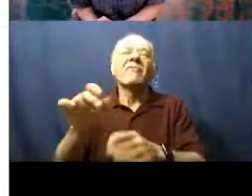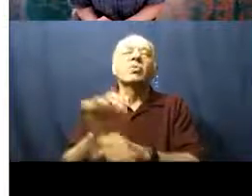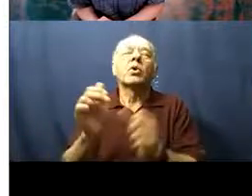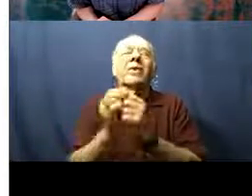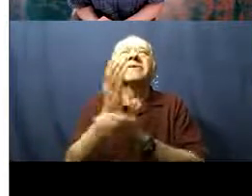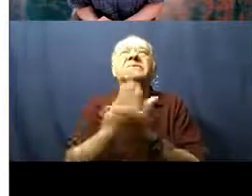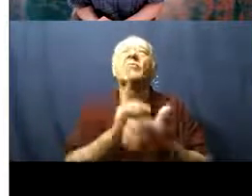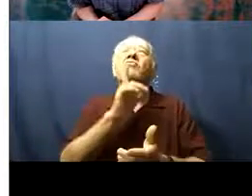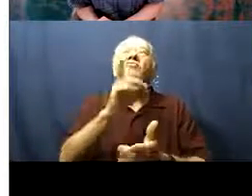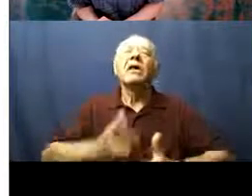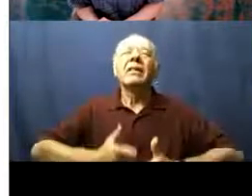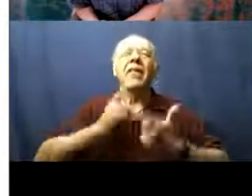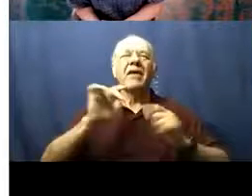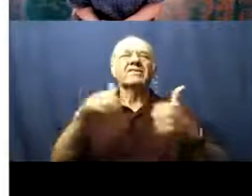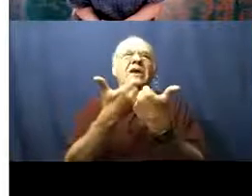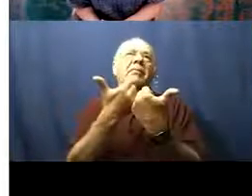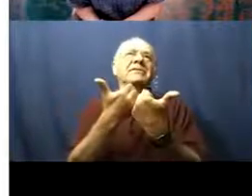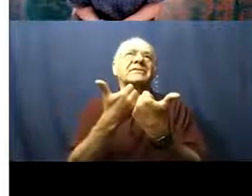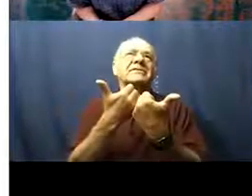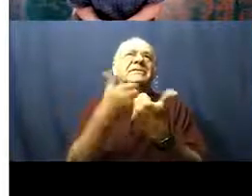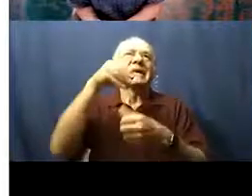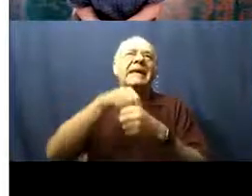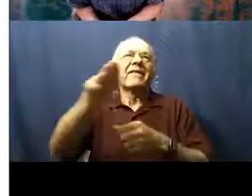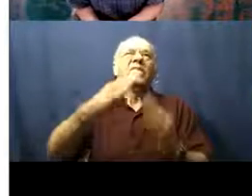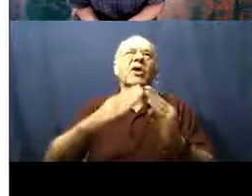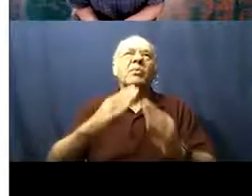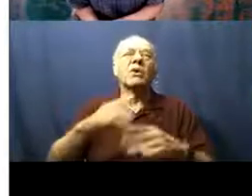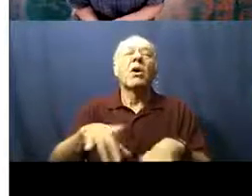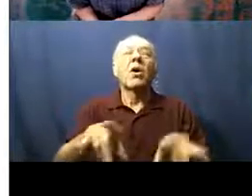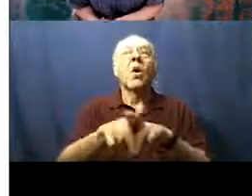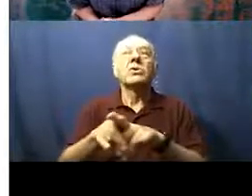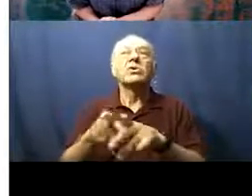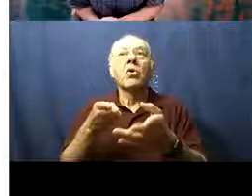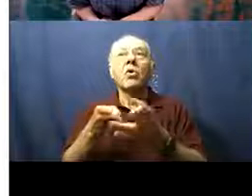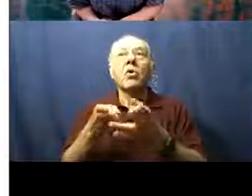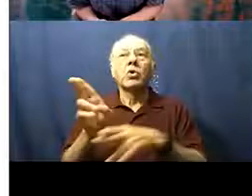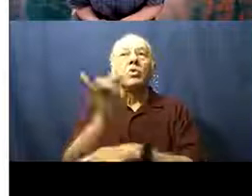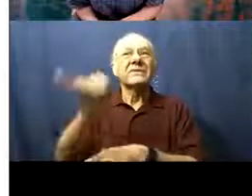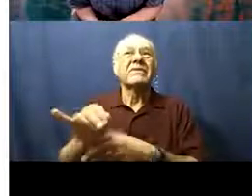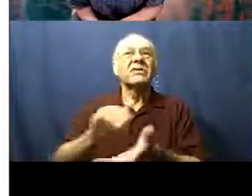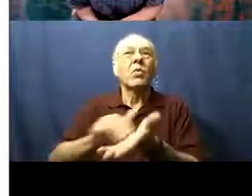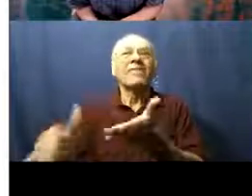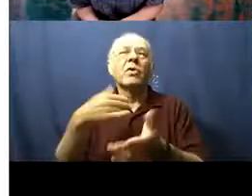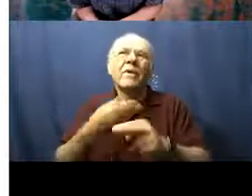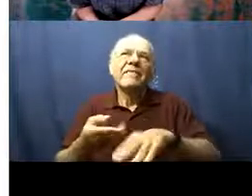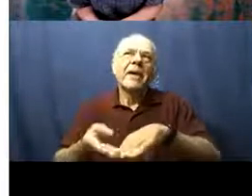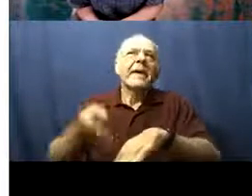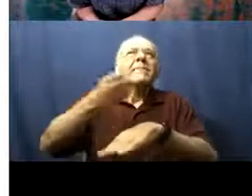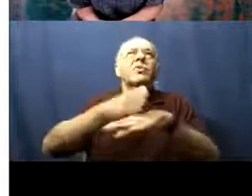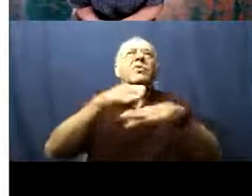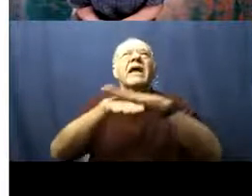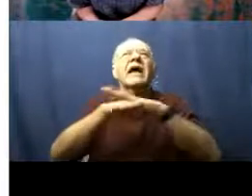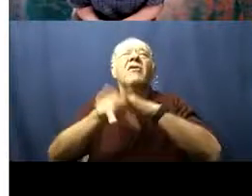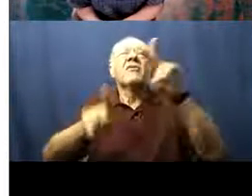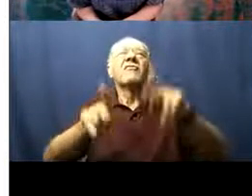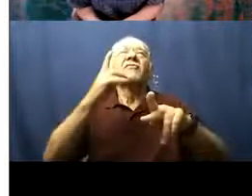life challenges on the ground. And we have, through that waiver, we've improved access for adults with intellectual